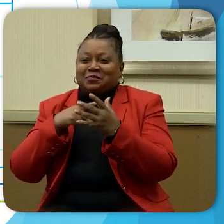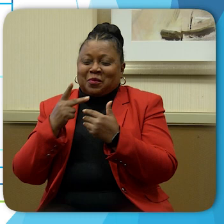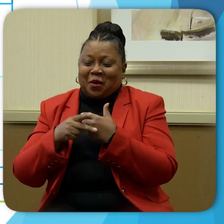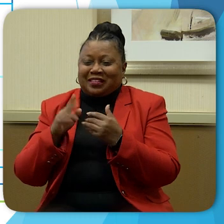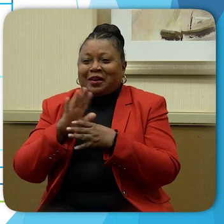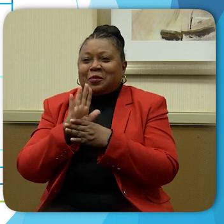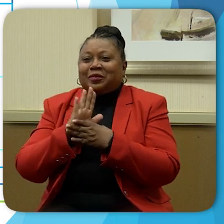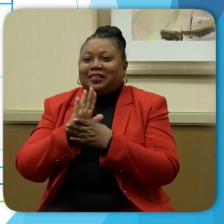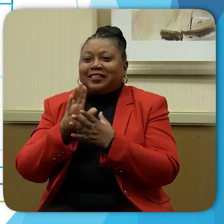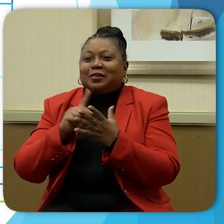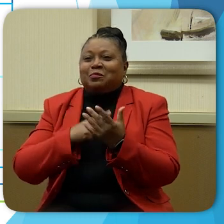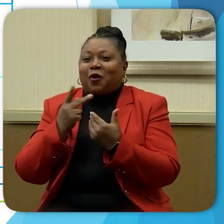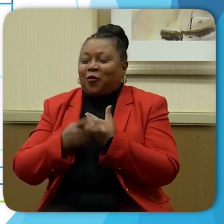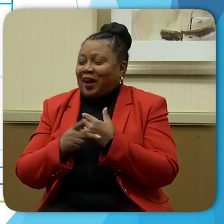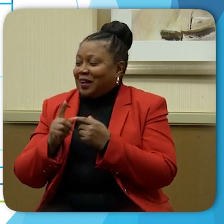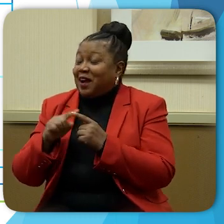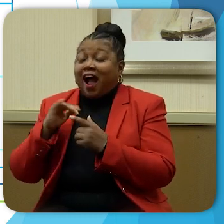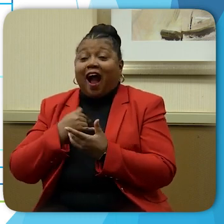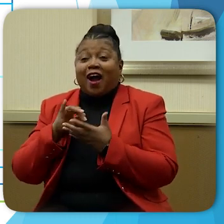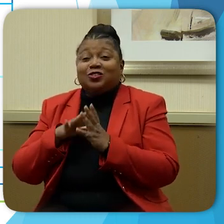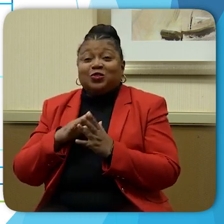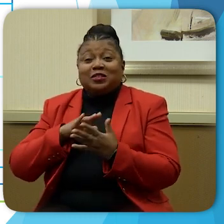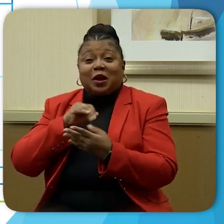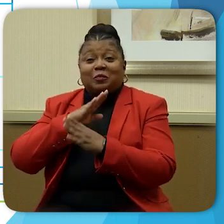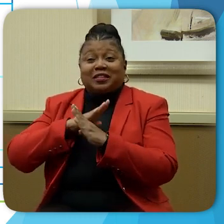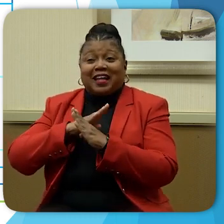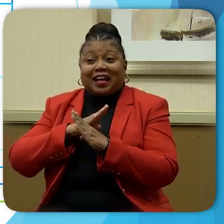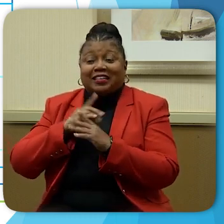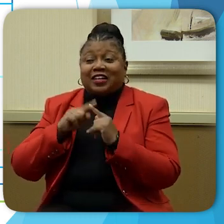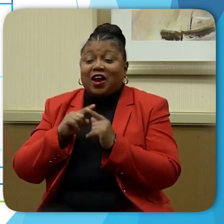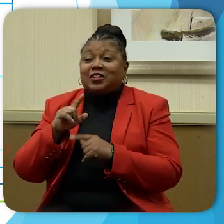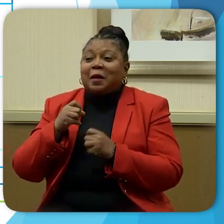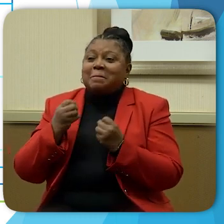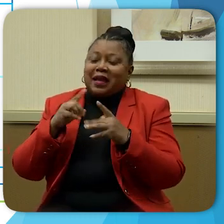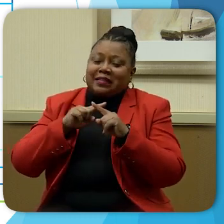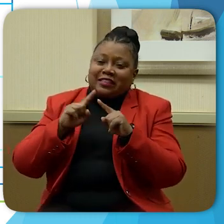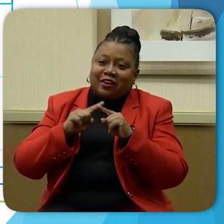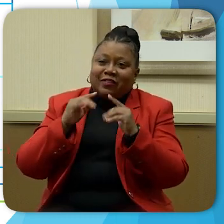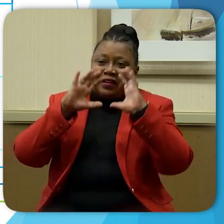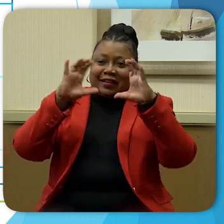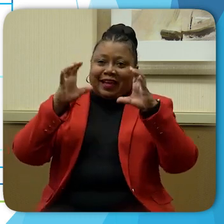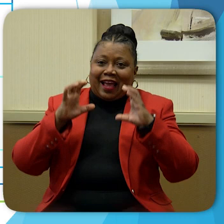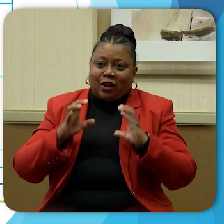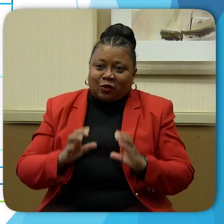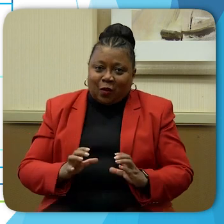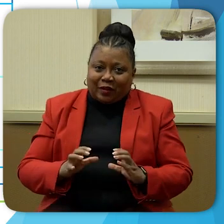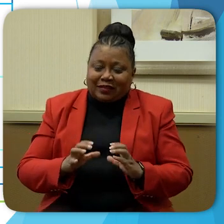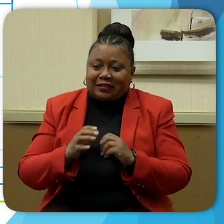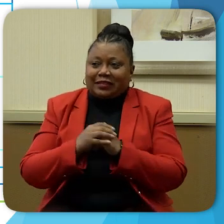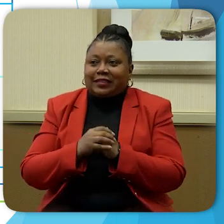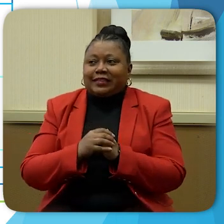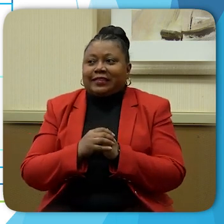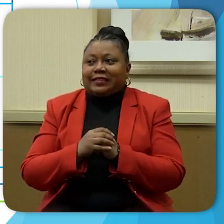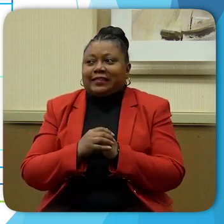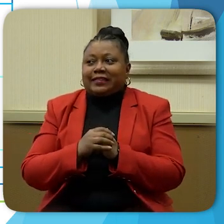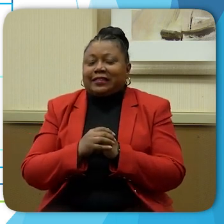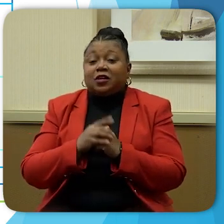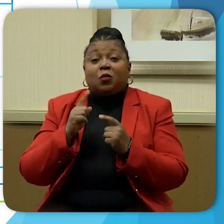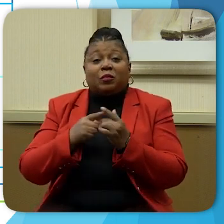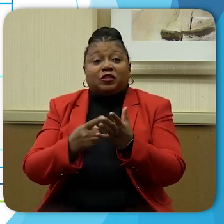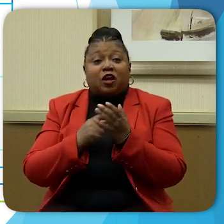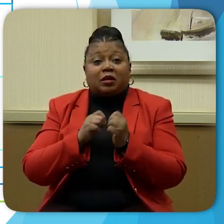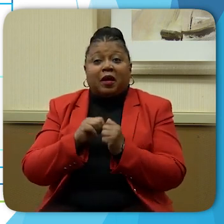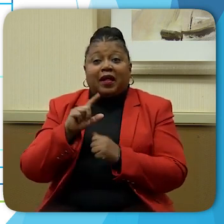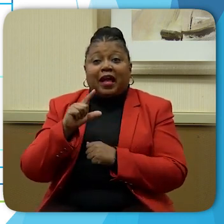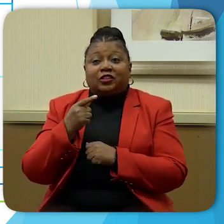but our students are protected under many different categories when we're talking